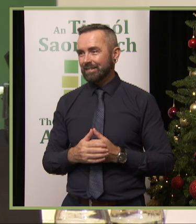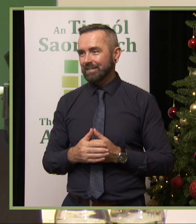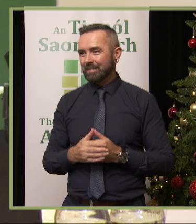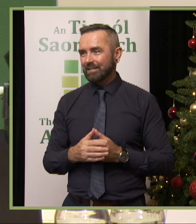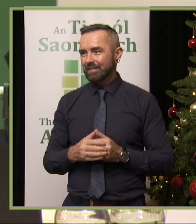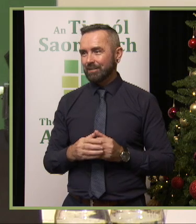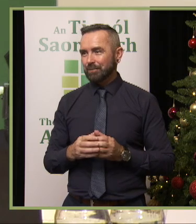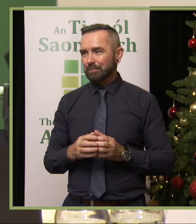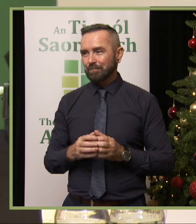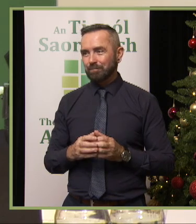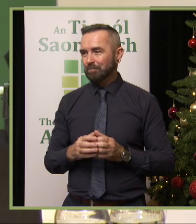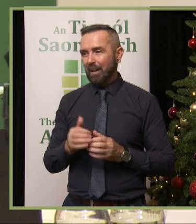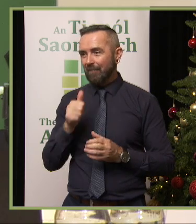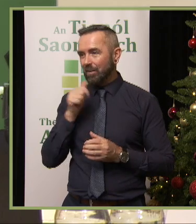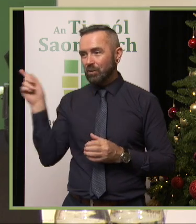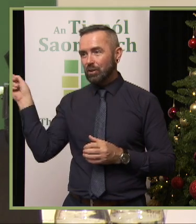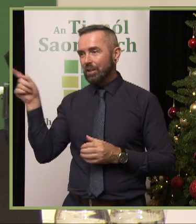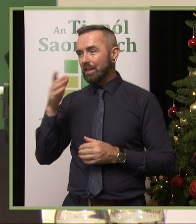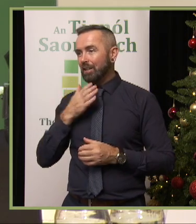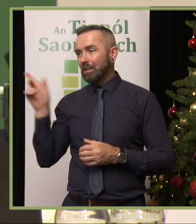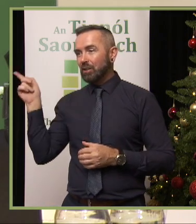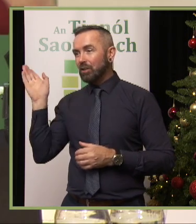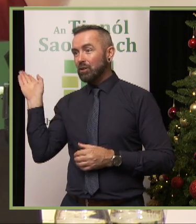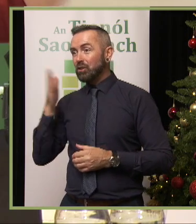Dublin. And do you know what I'm going to ask? Do you have that wording there?